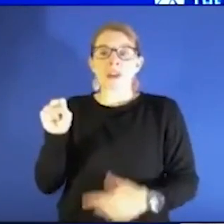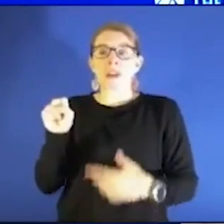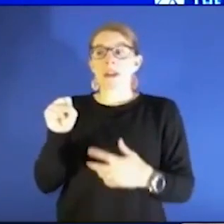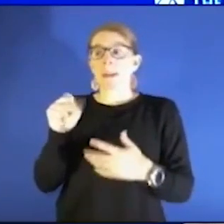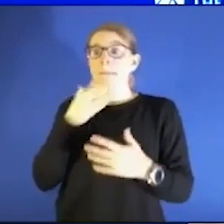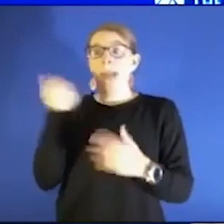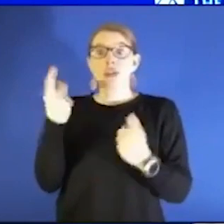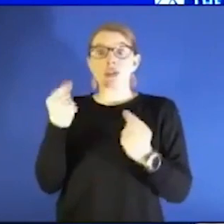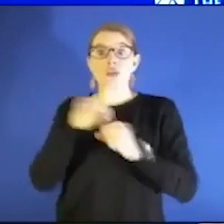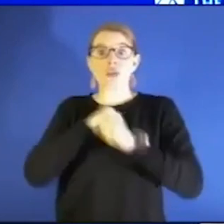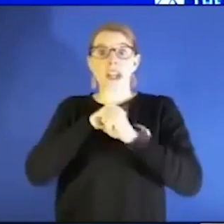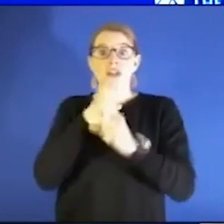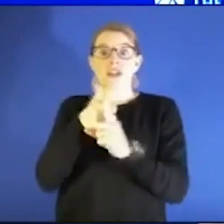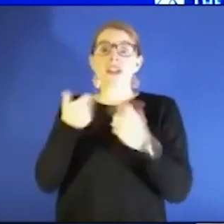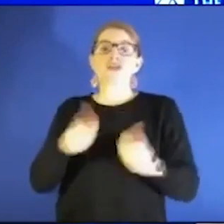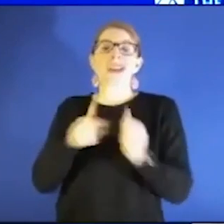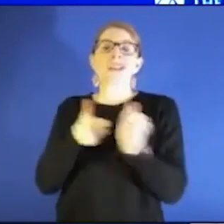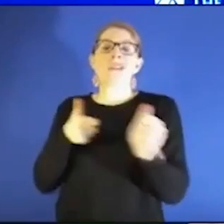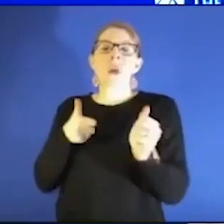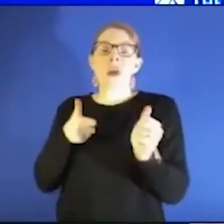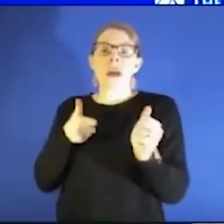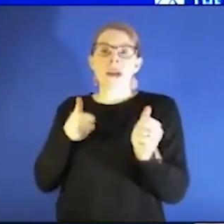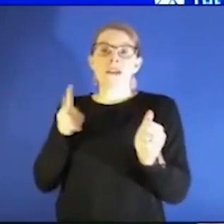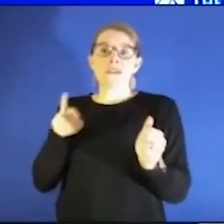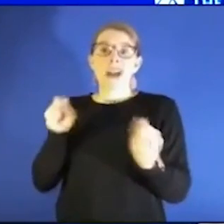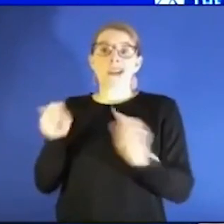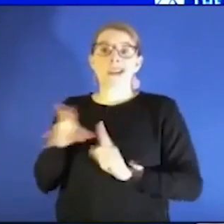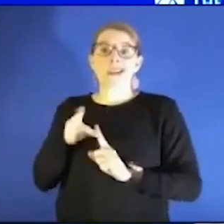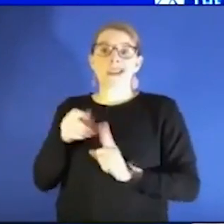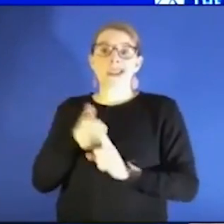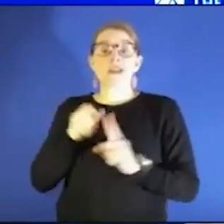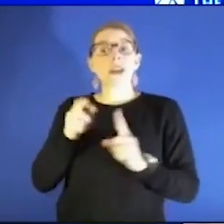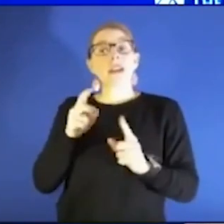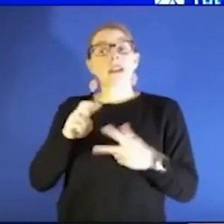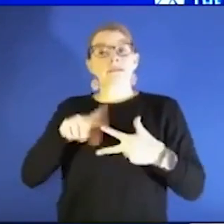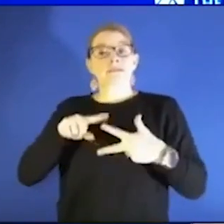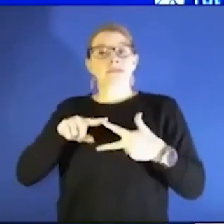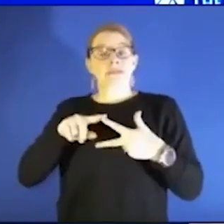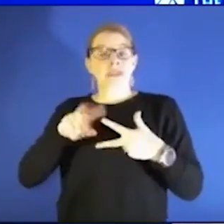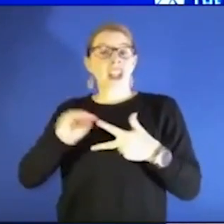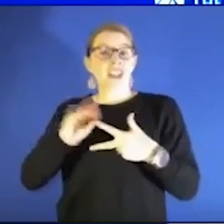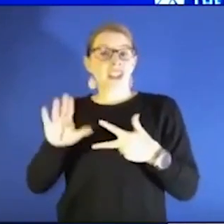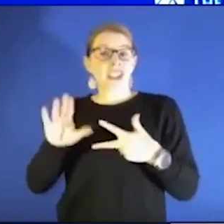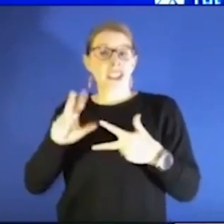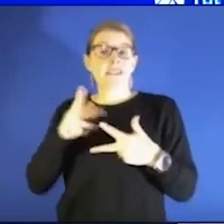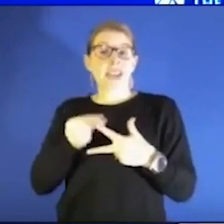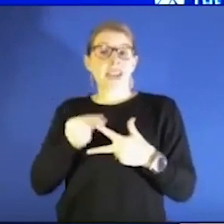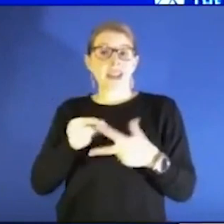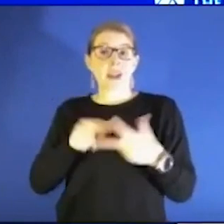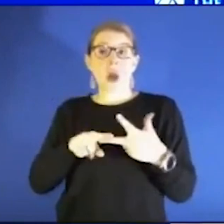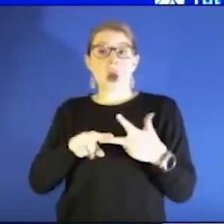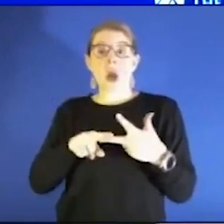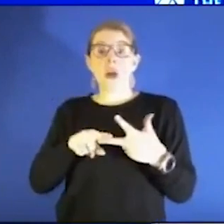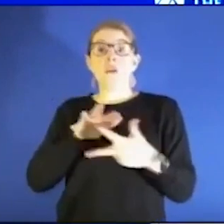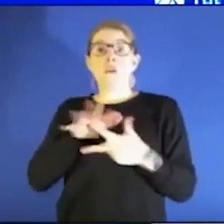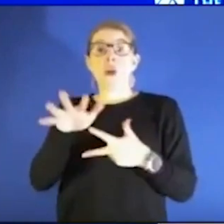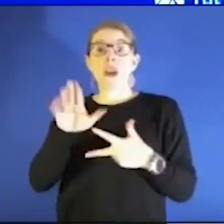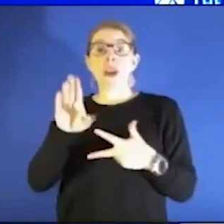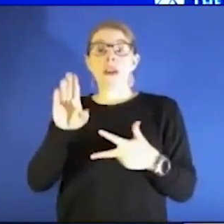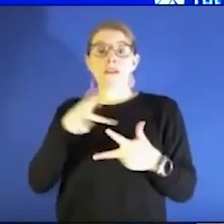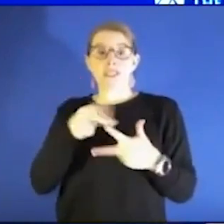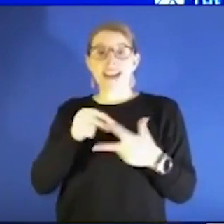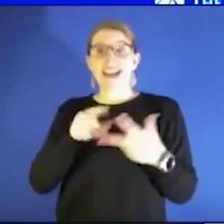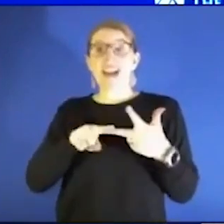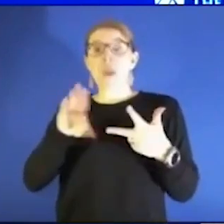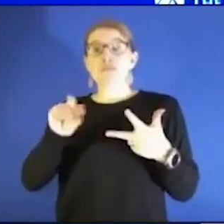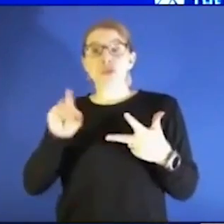again, trying to avoid the virus. The next is obviously vaccination, being fully boosted, fully vaccinated, and then having